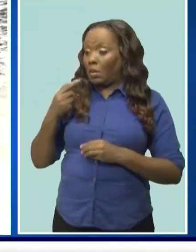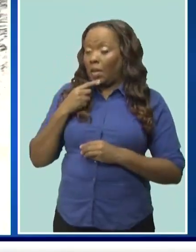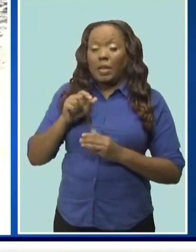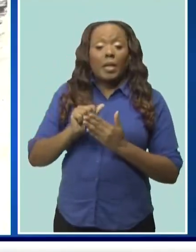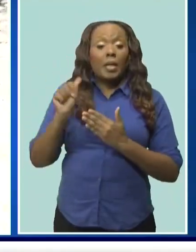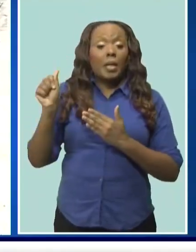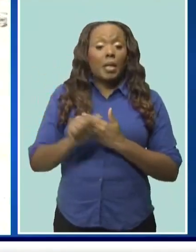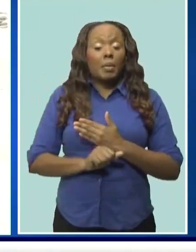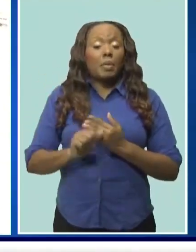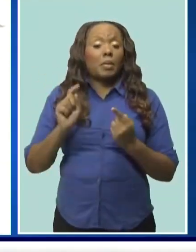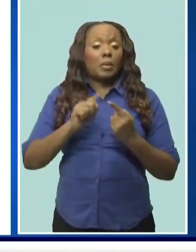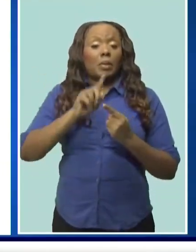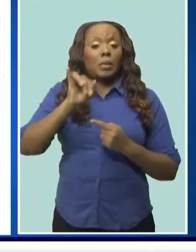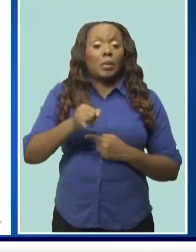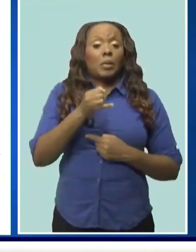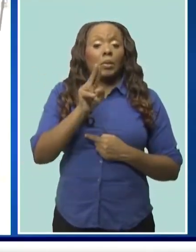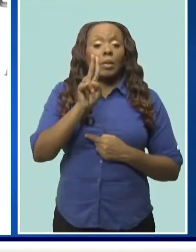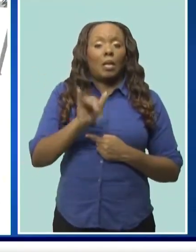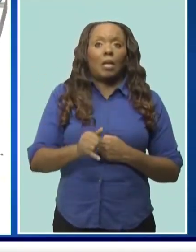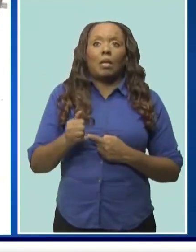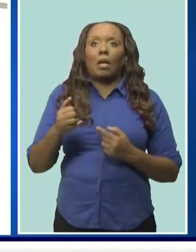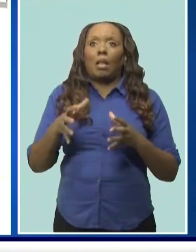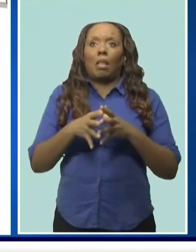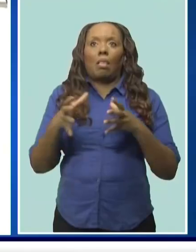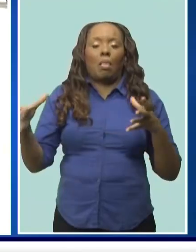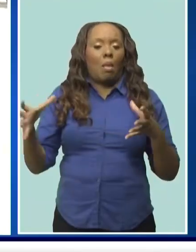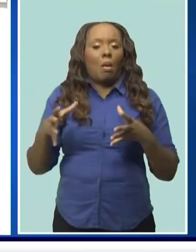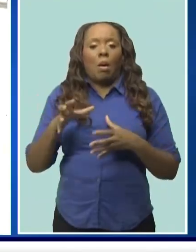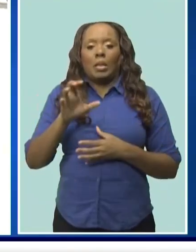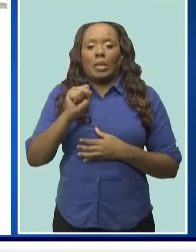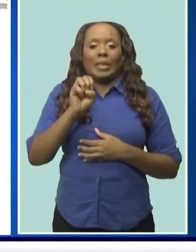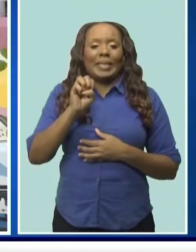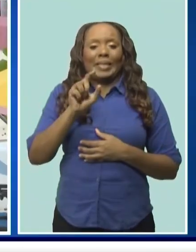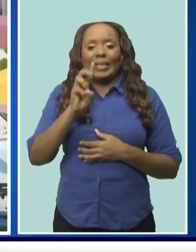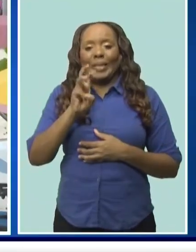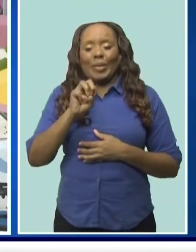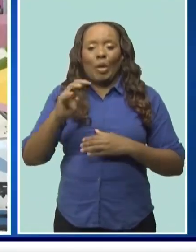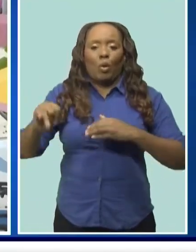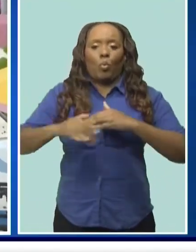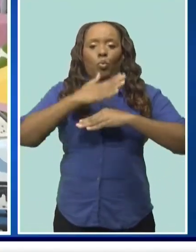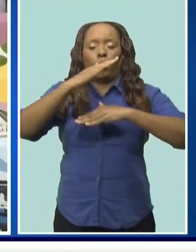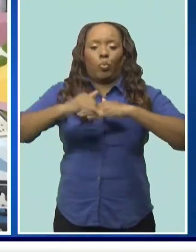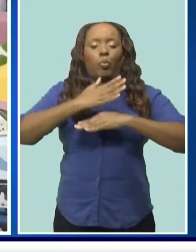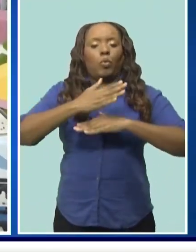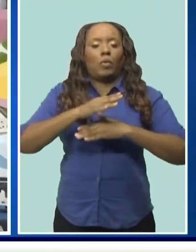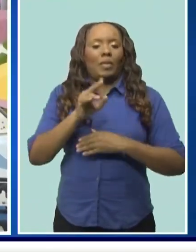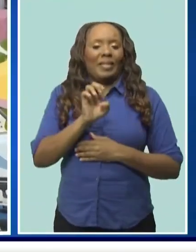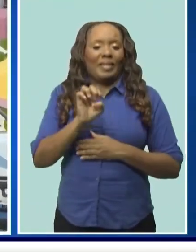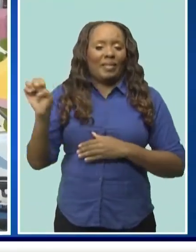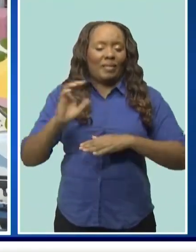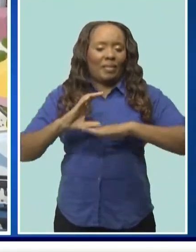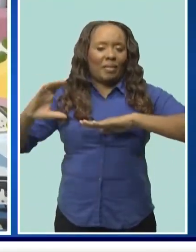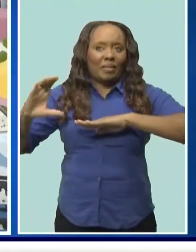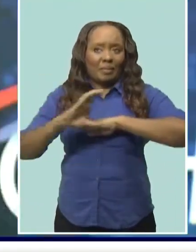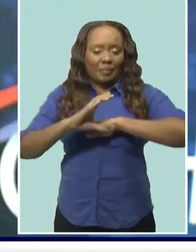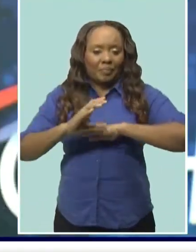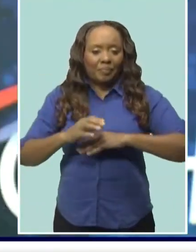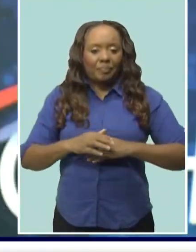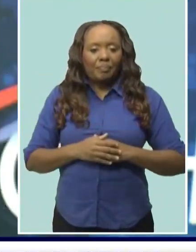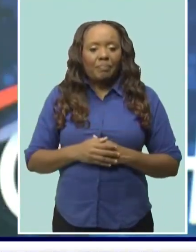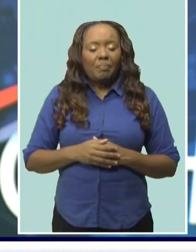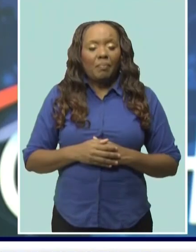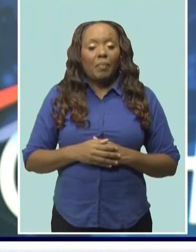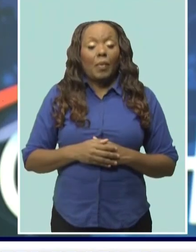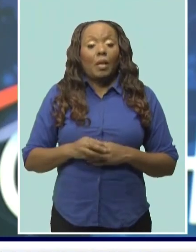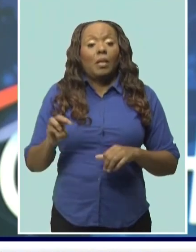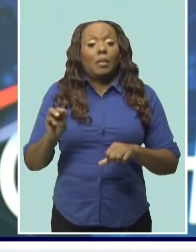an expected influx of the seaweed in the Eastern Caribbean. Rachel Agard, CBC News.